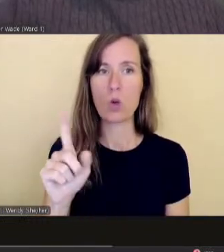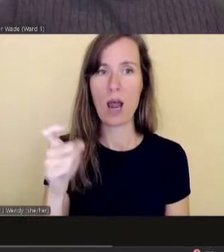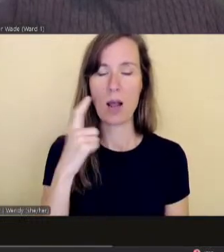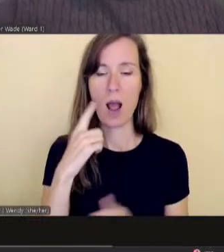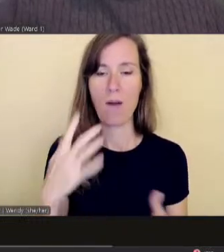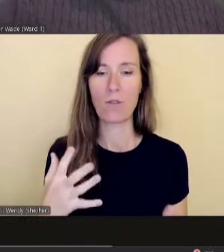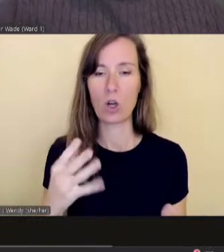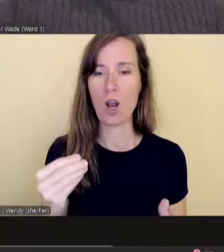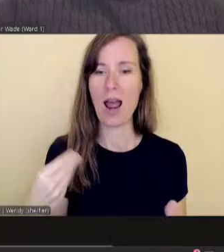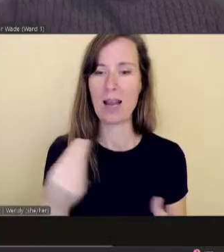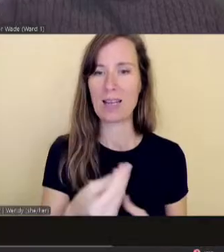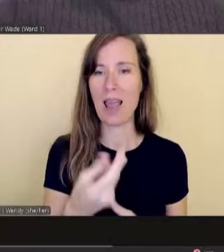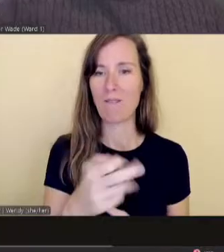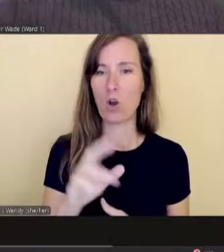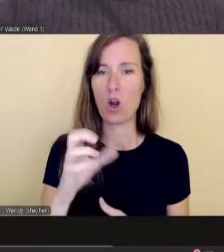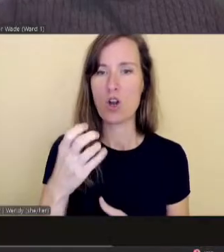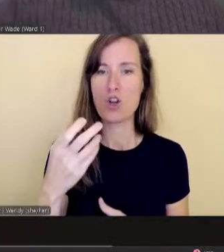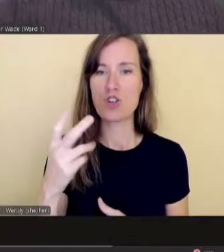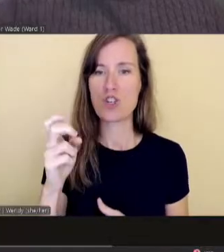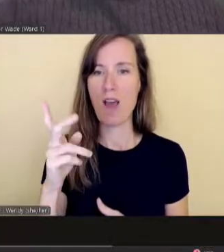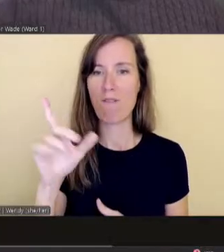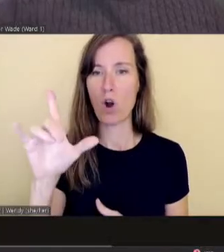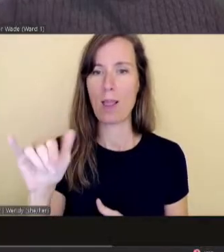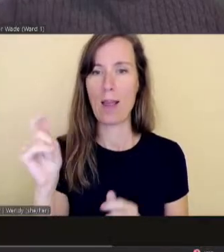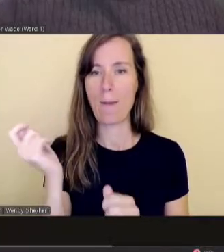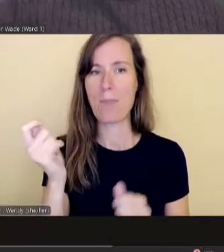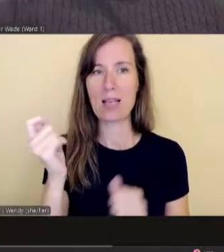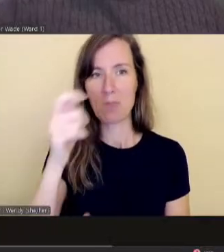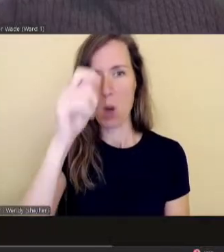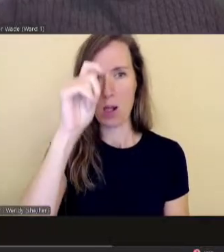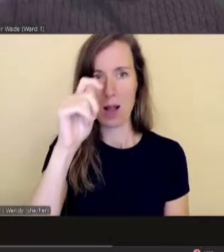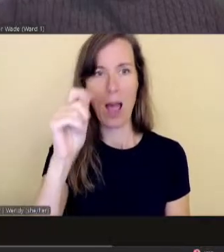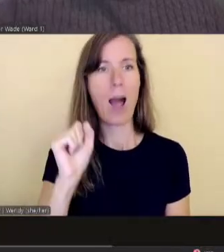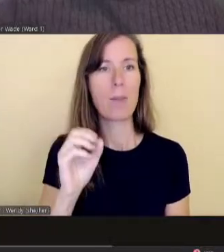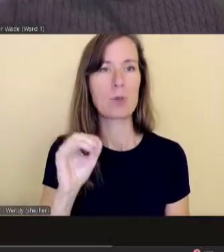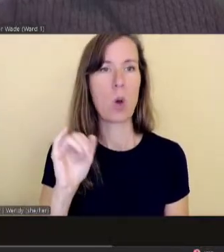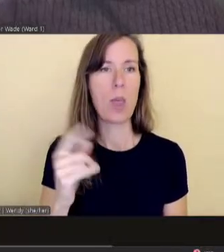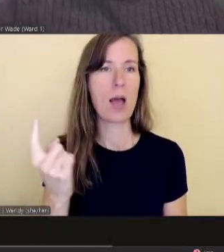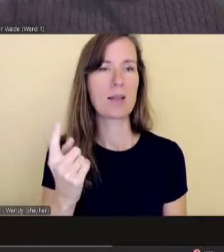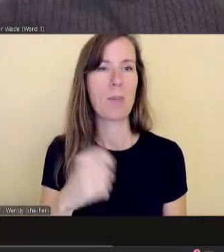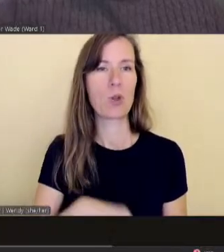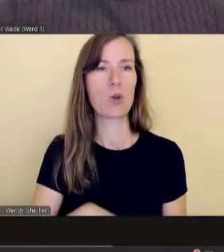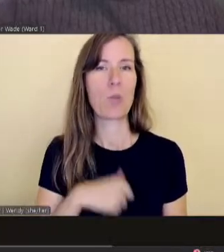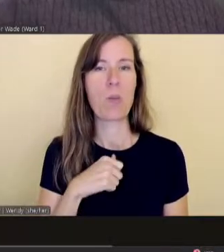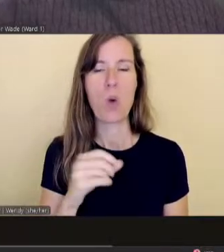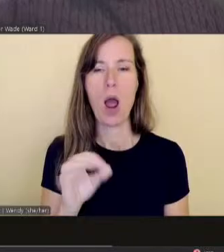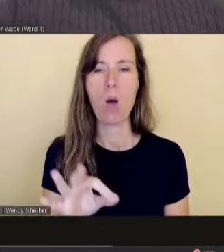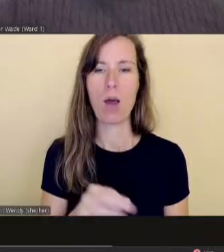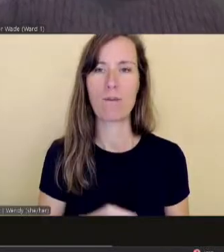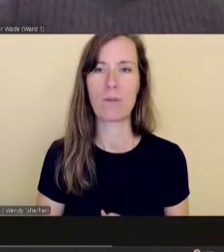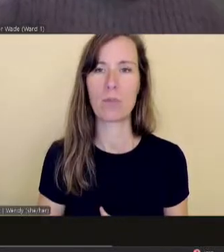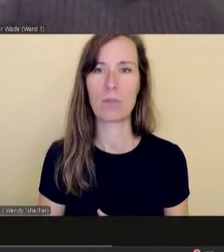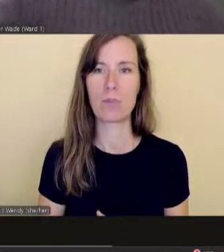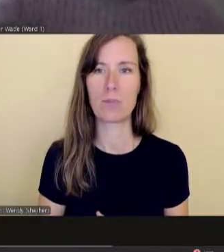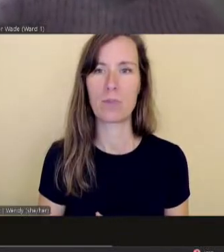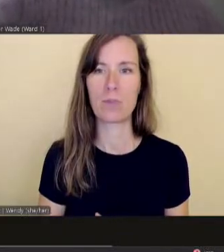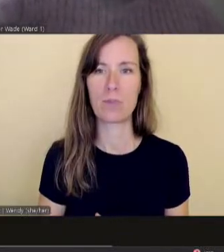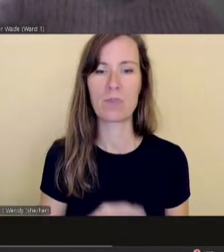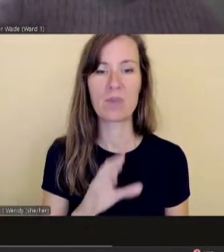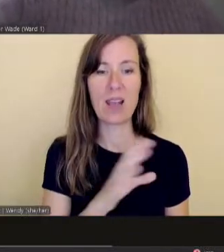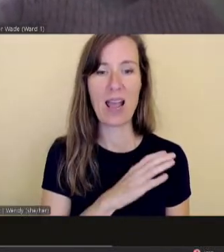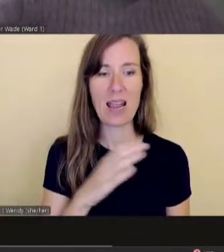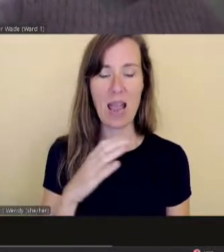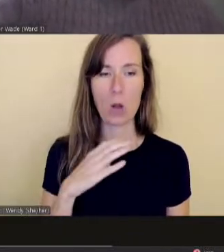a Cheverly baseball cap, so that's something to be proud of. Mayor and council, just a few things for you